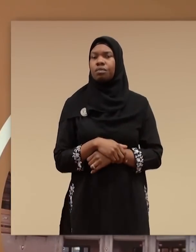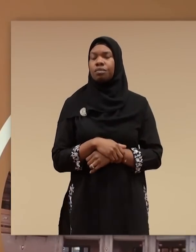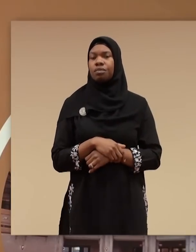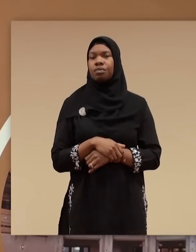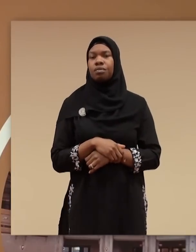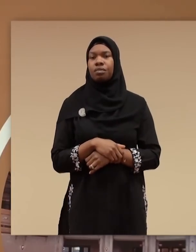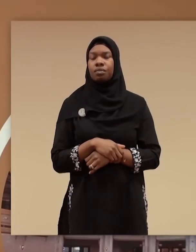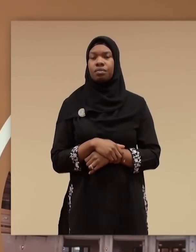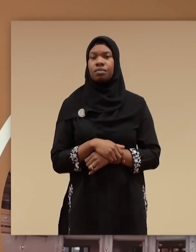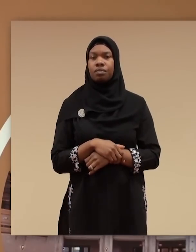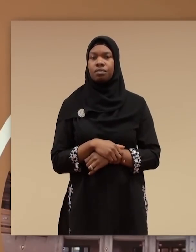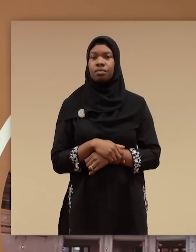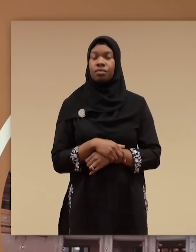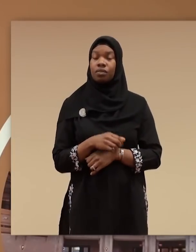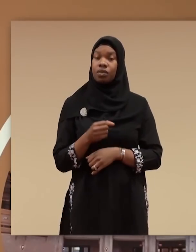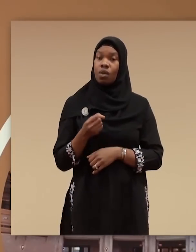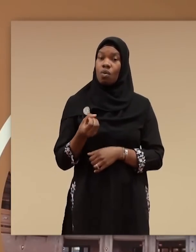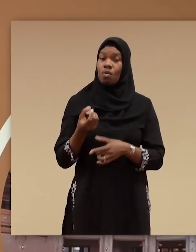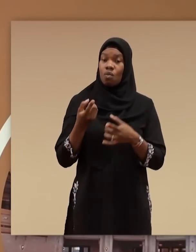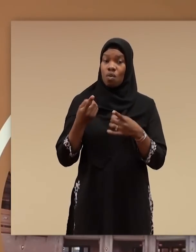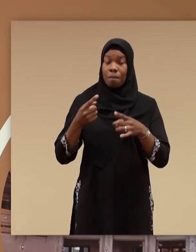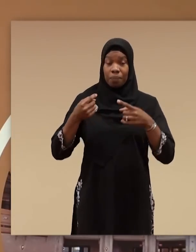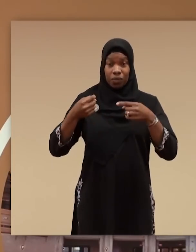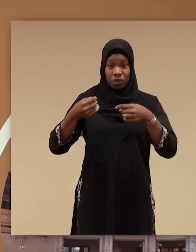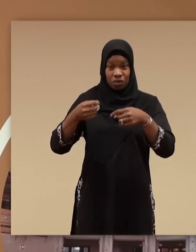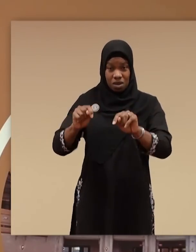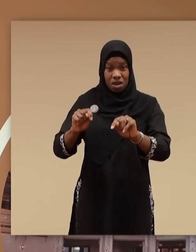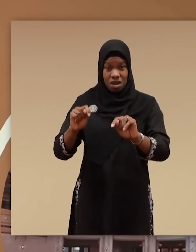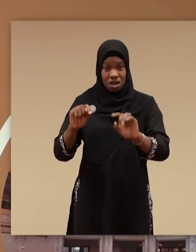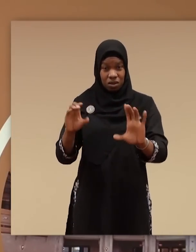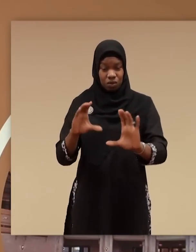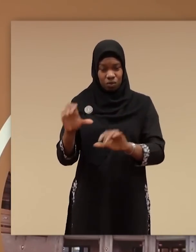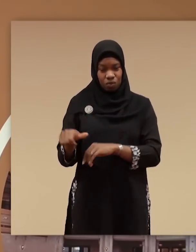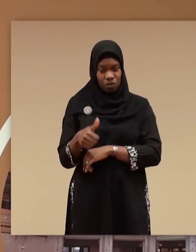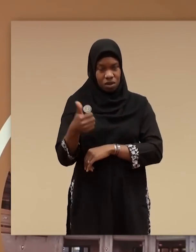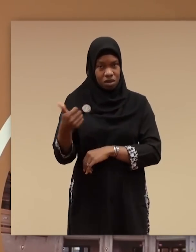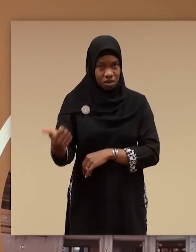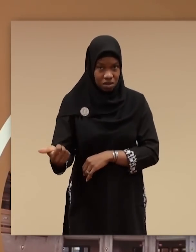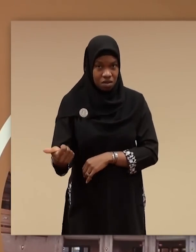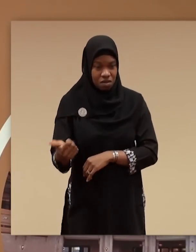of temptation and enticement.